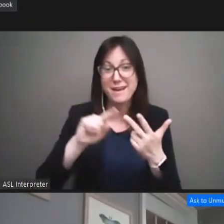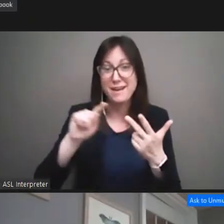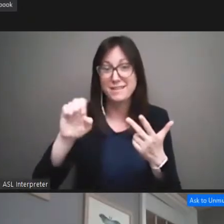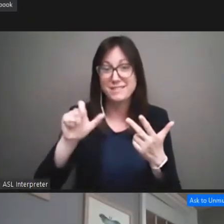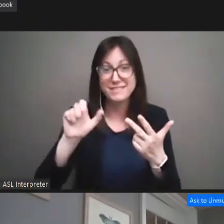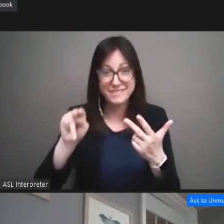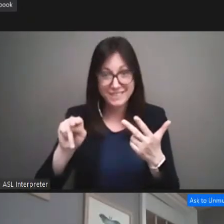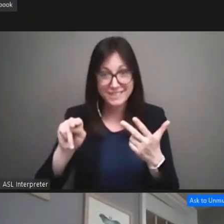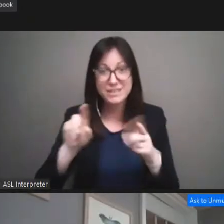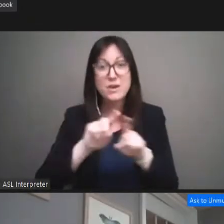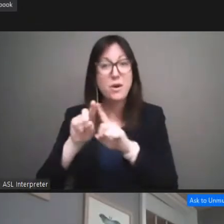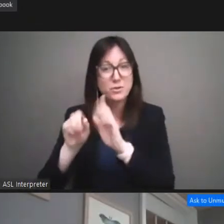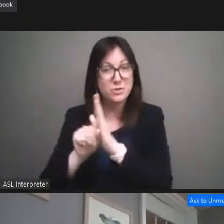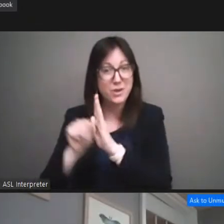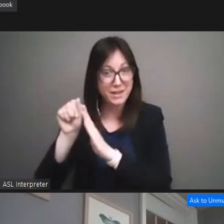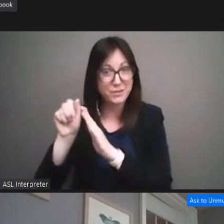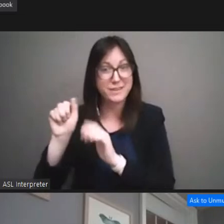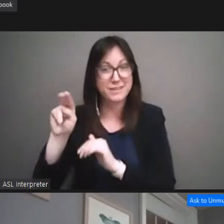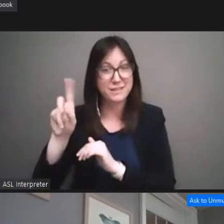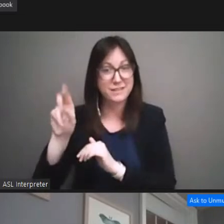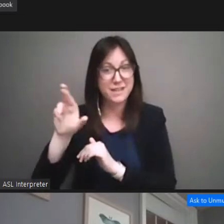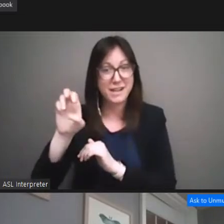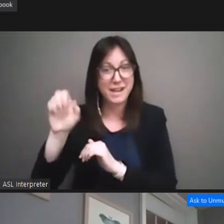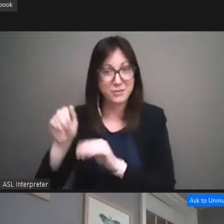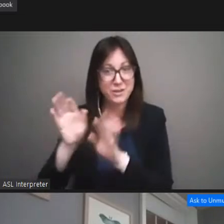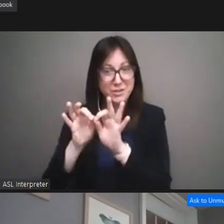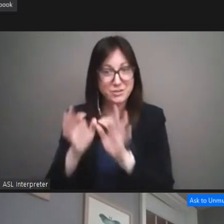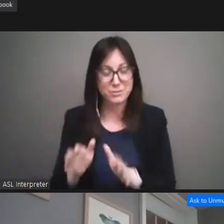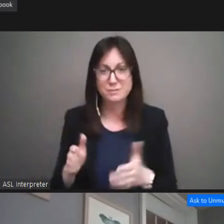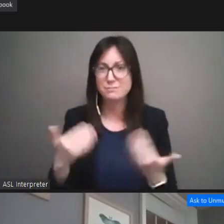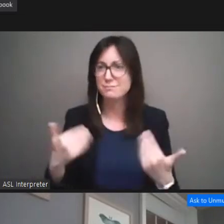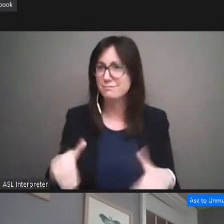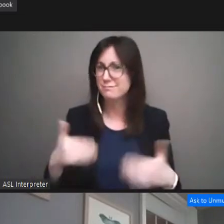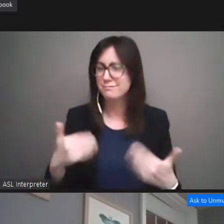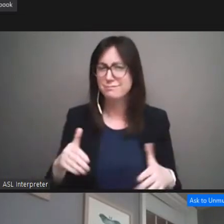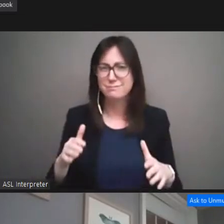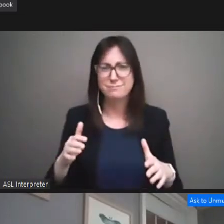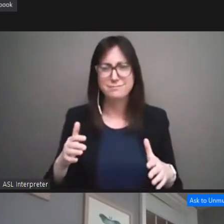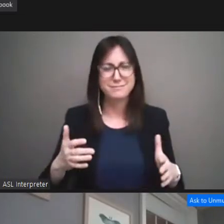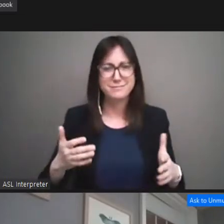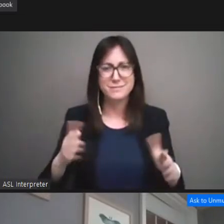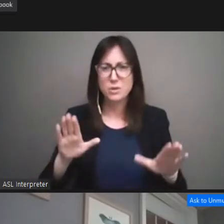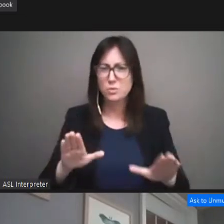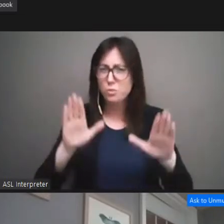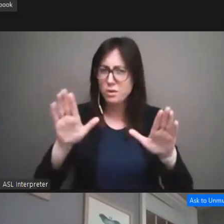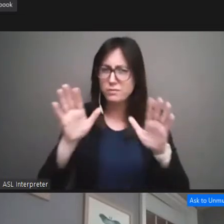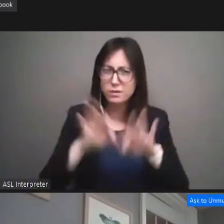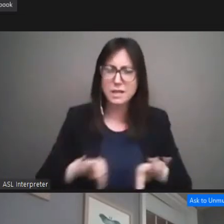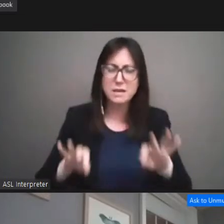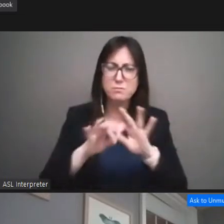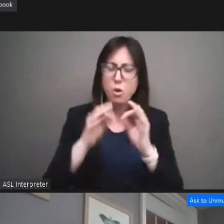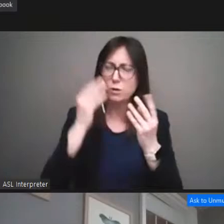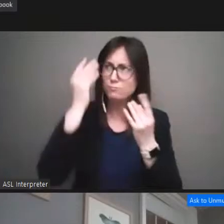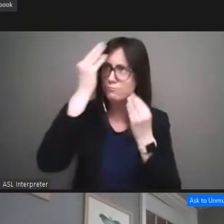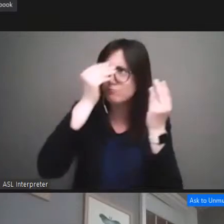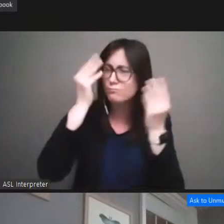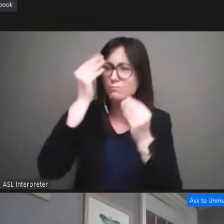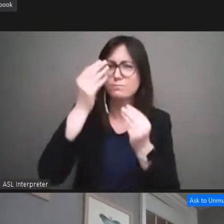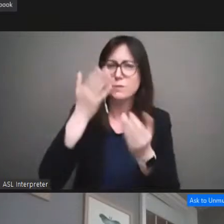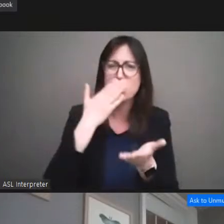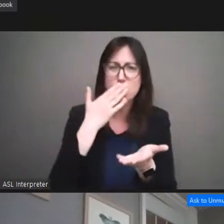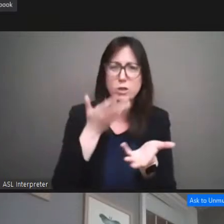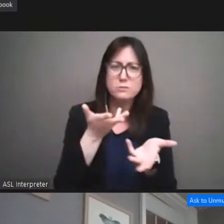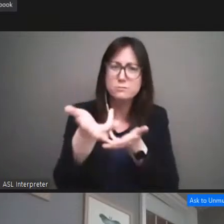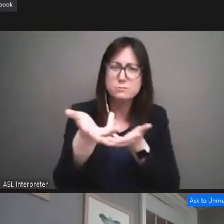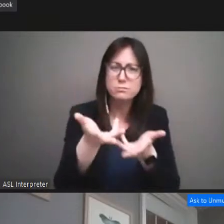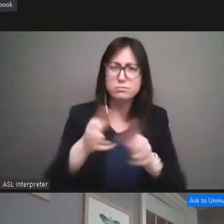and Andrea. This was a wide-ranging and meaningful and thoughtful conversation, and I so